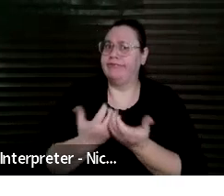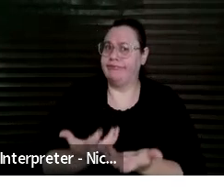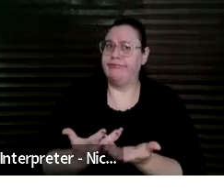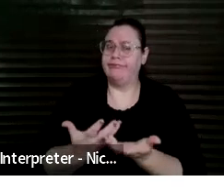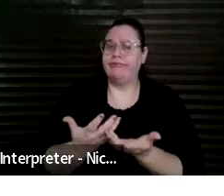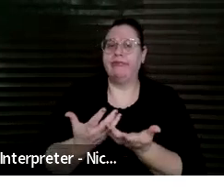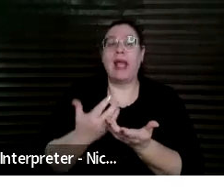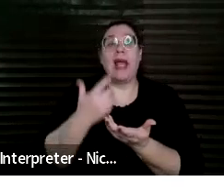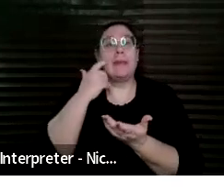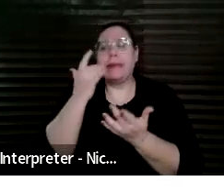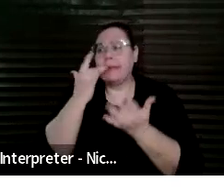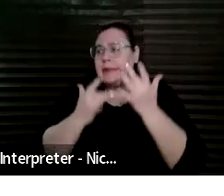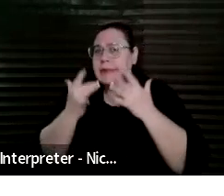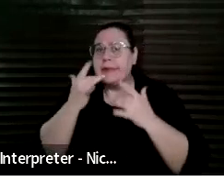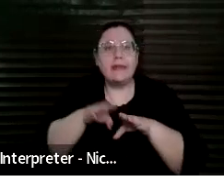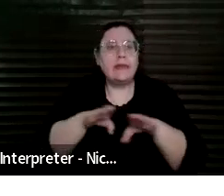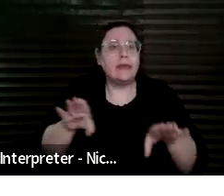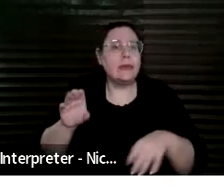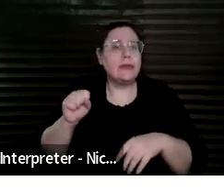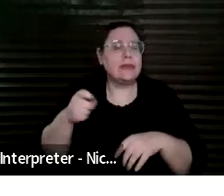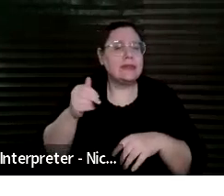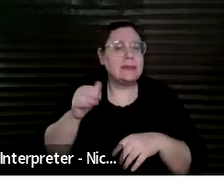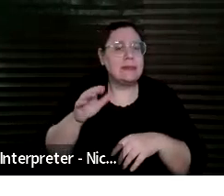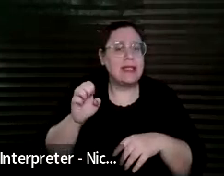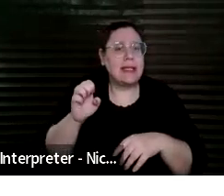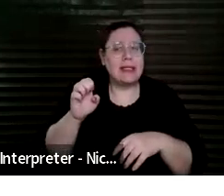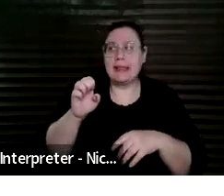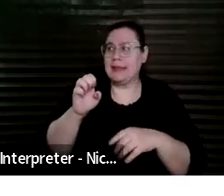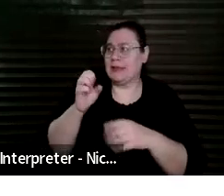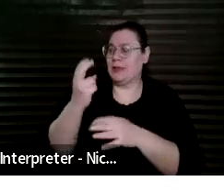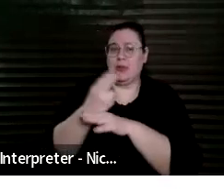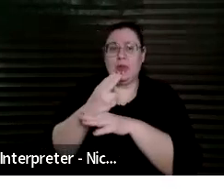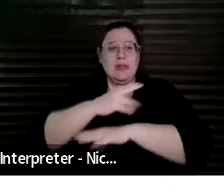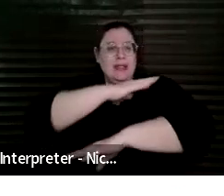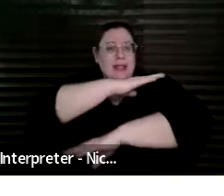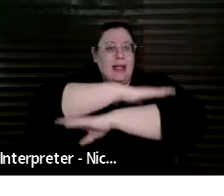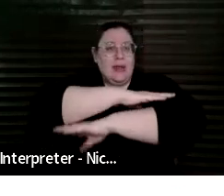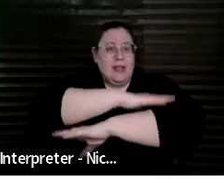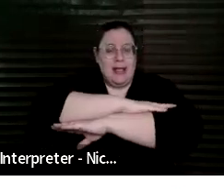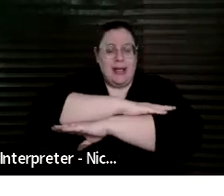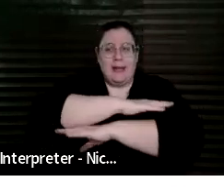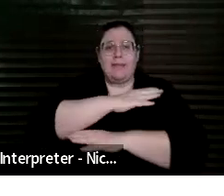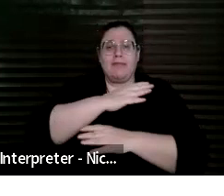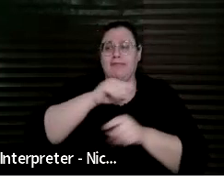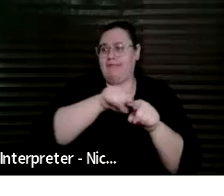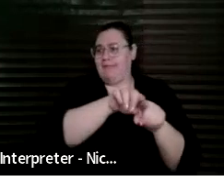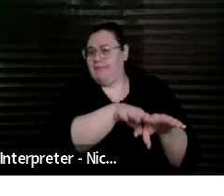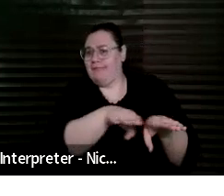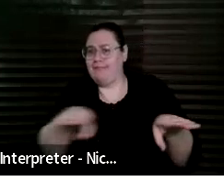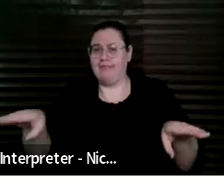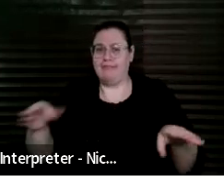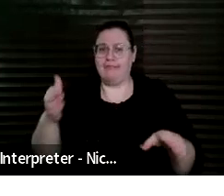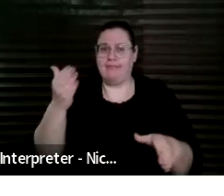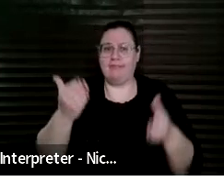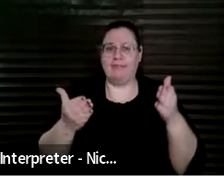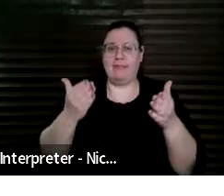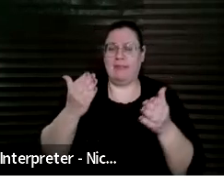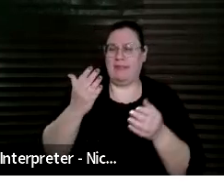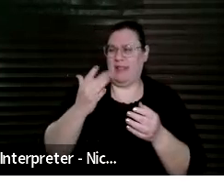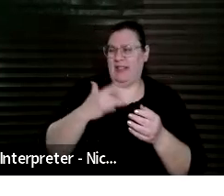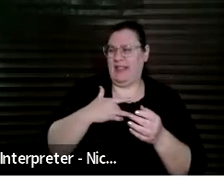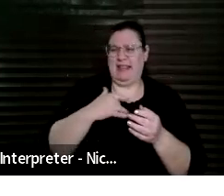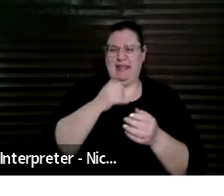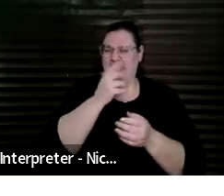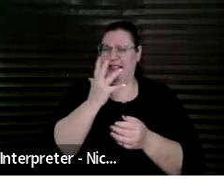limited floor space, accessing countertops may make it less attractive and